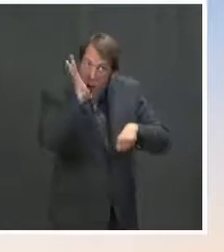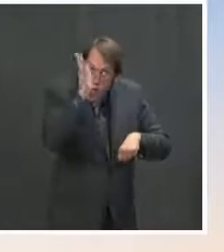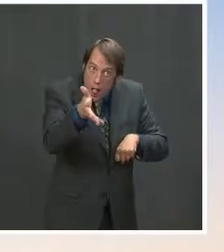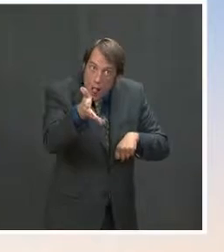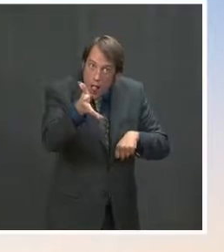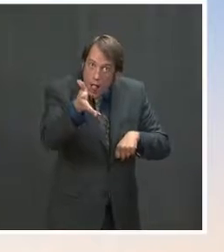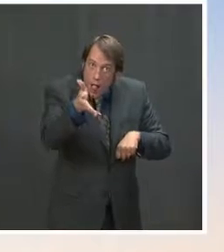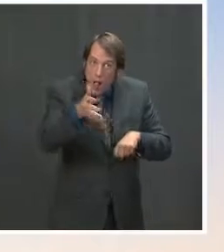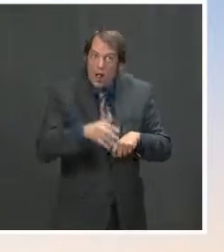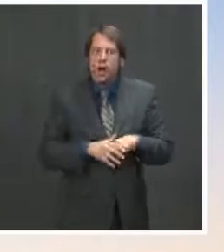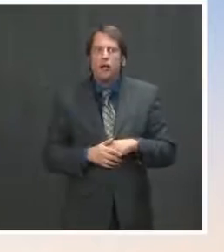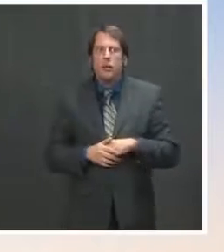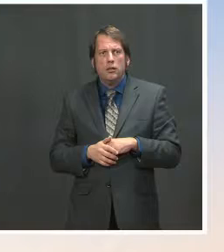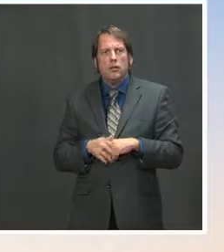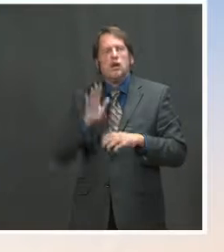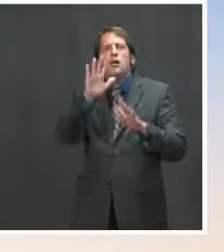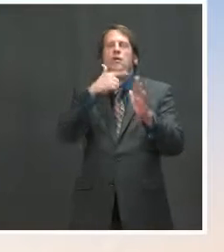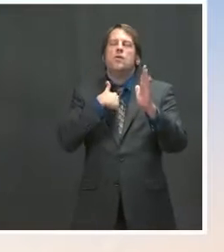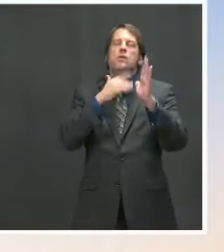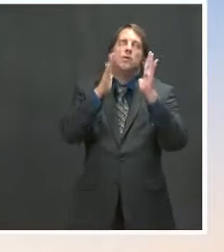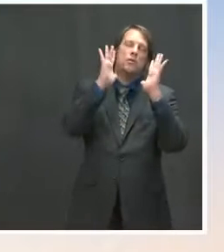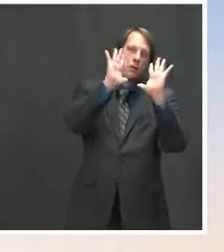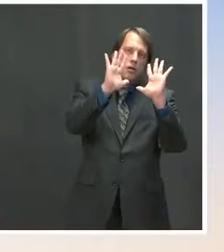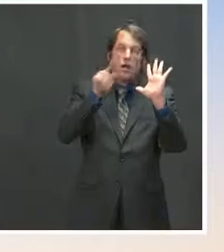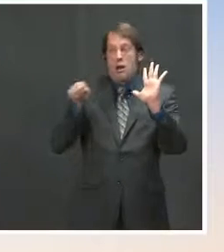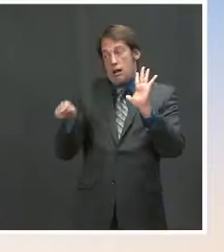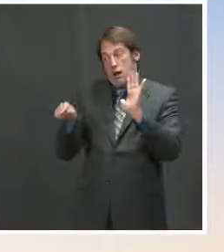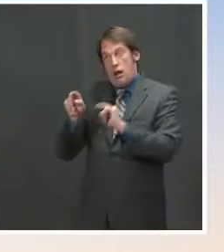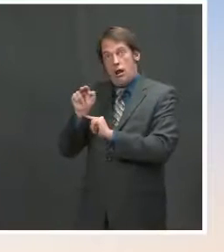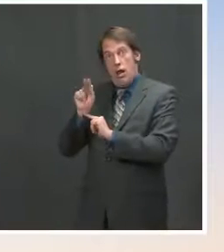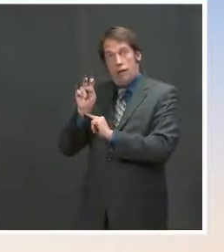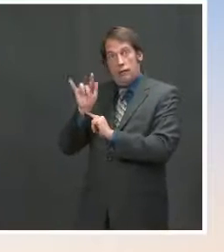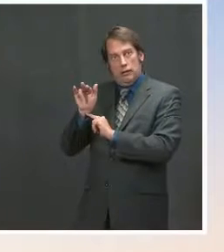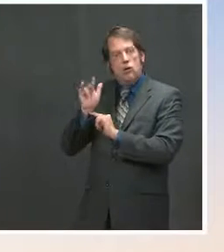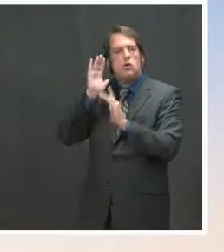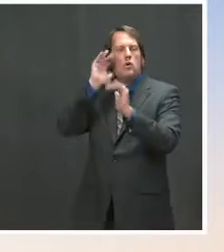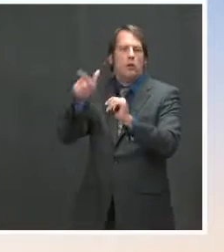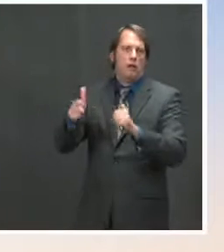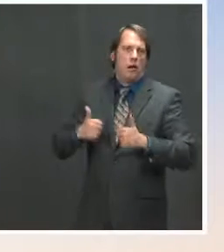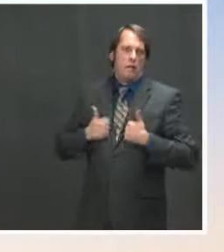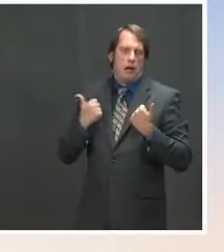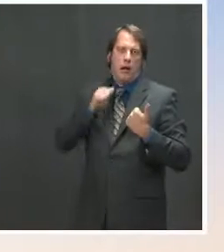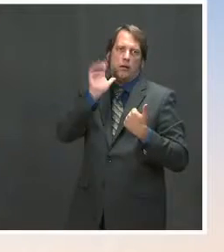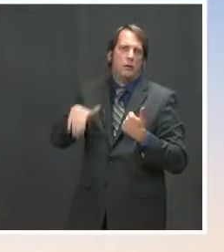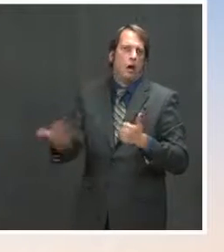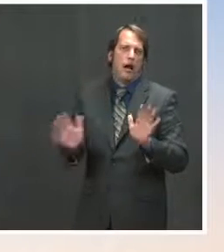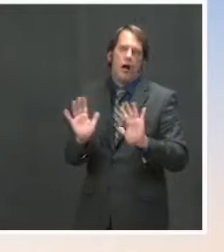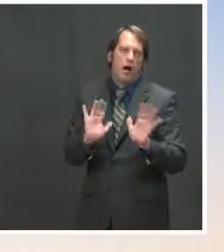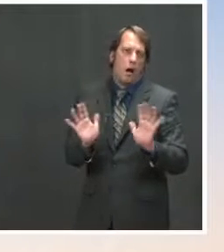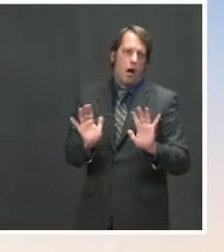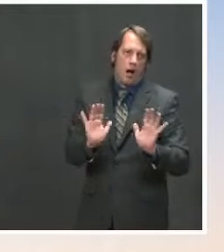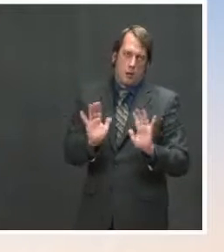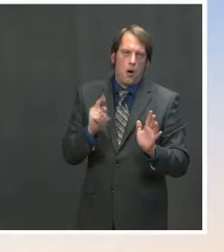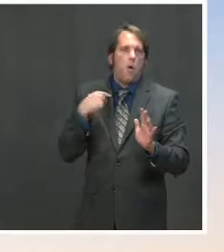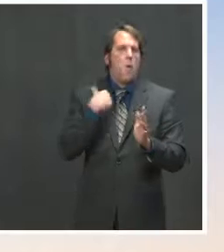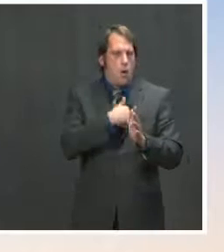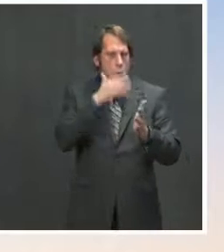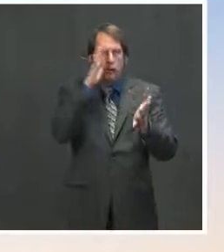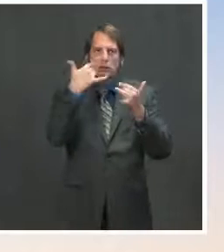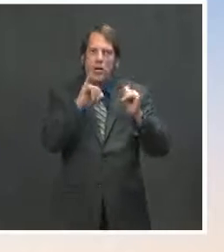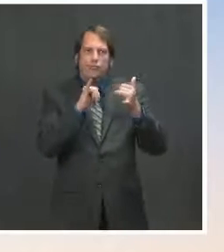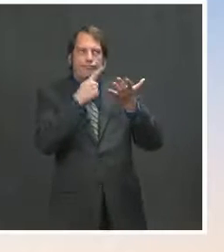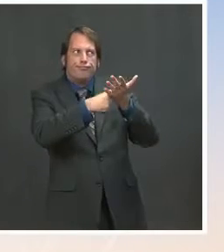are a range of private conversations that occur diplomatically, and we continue to reiterate publicly as well